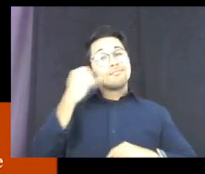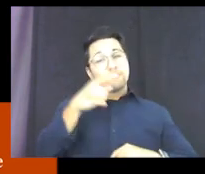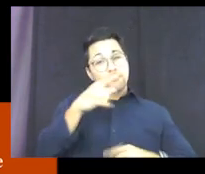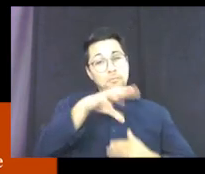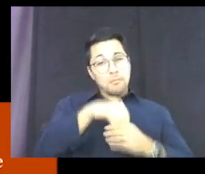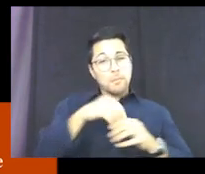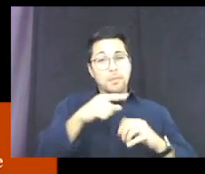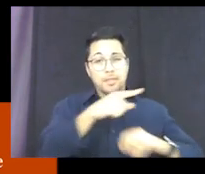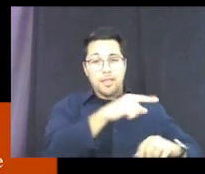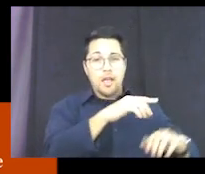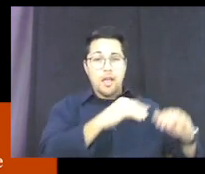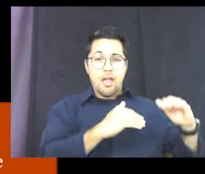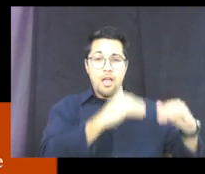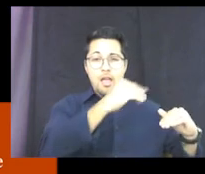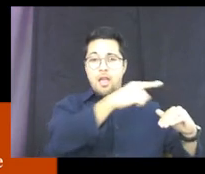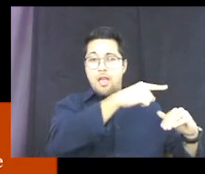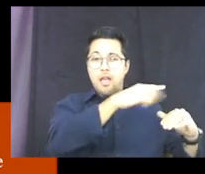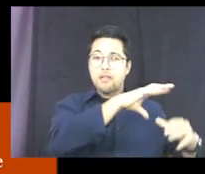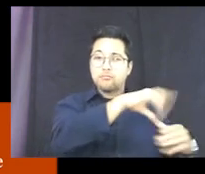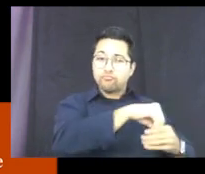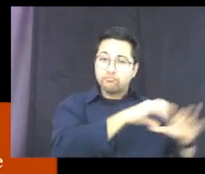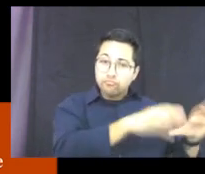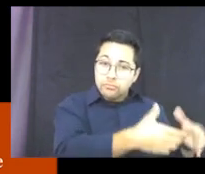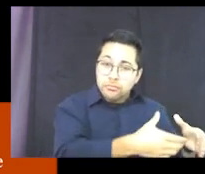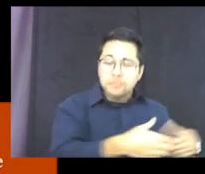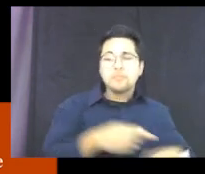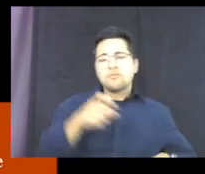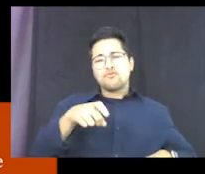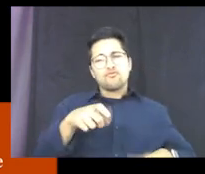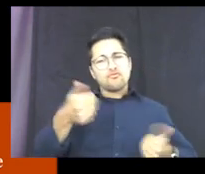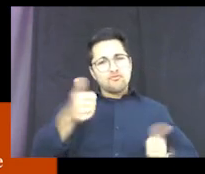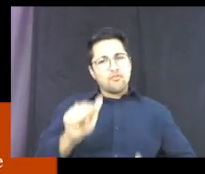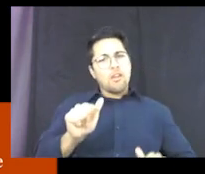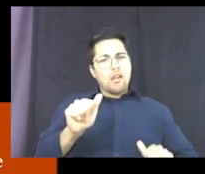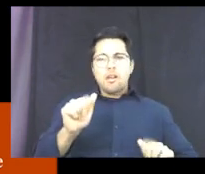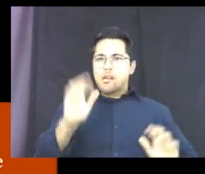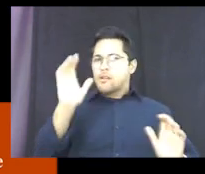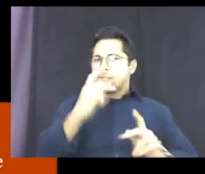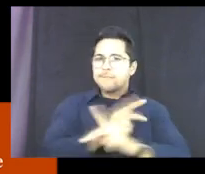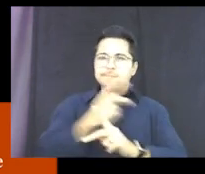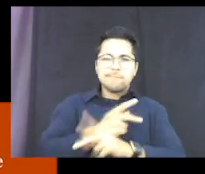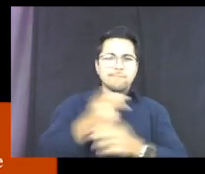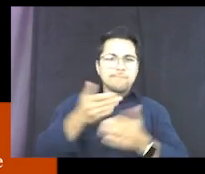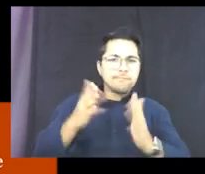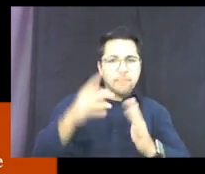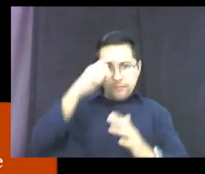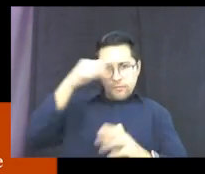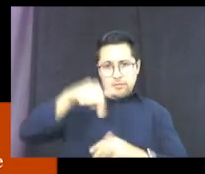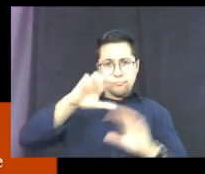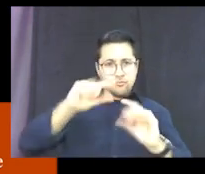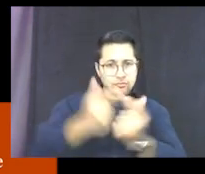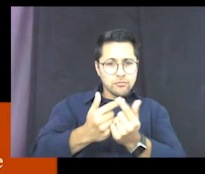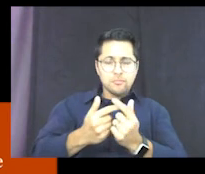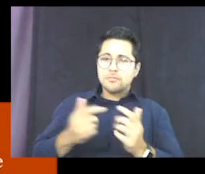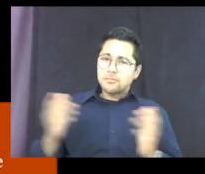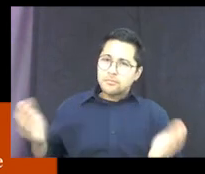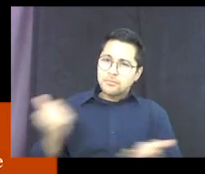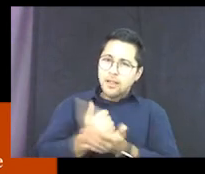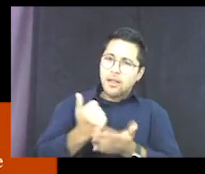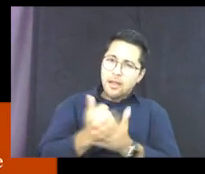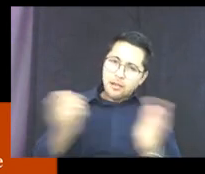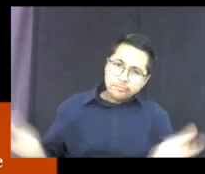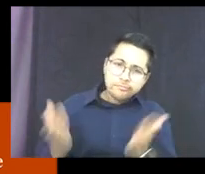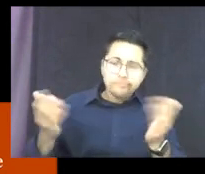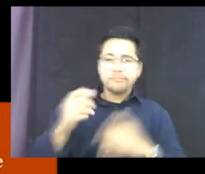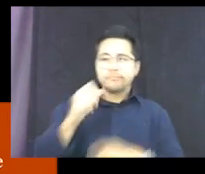or non-binary minority, you should try to find ways for the group to help encourage